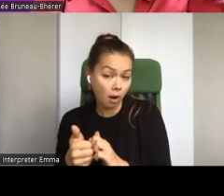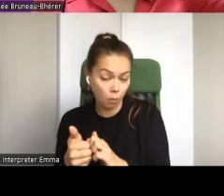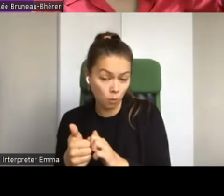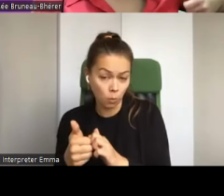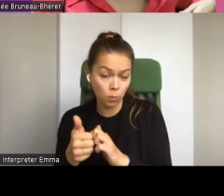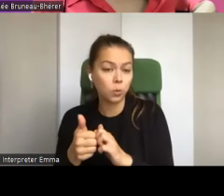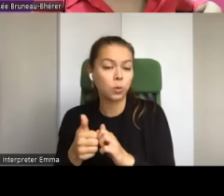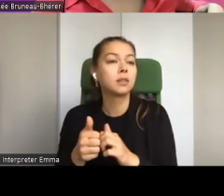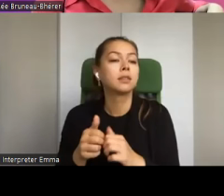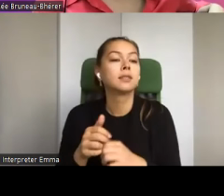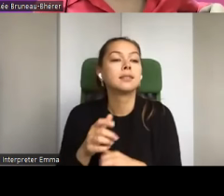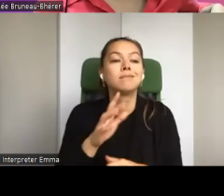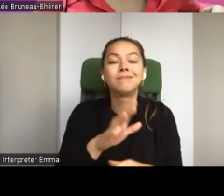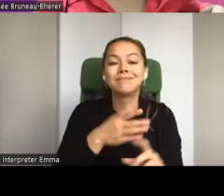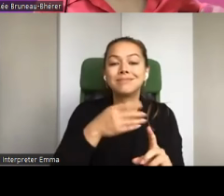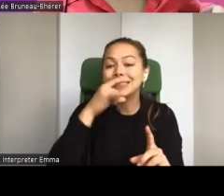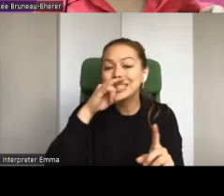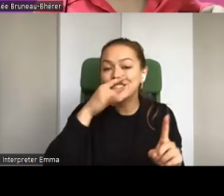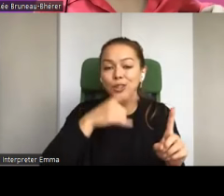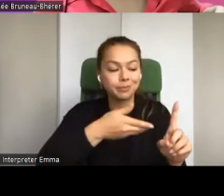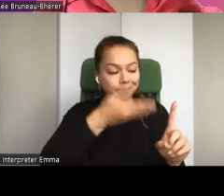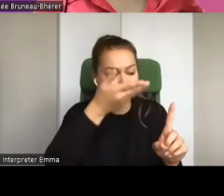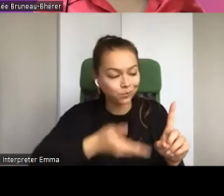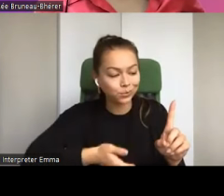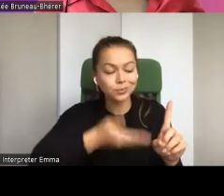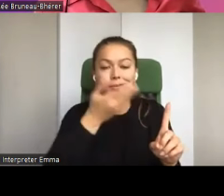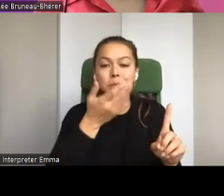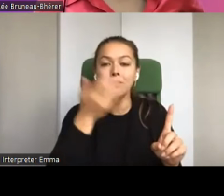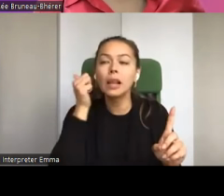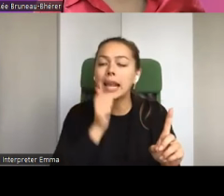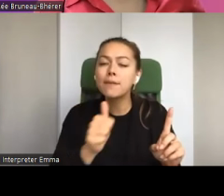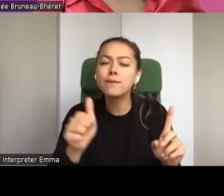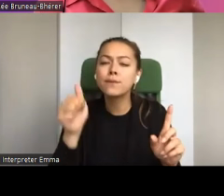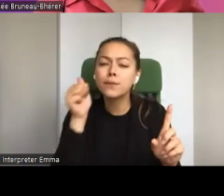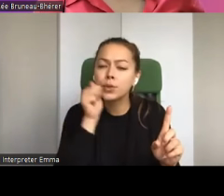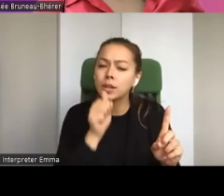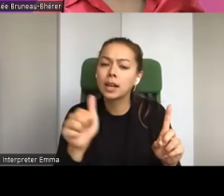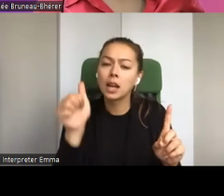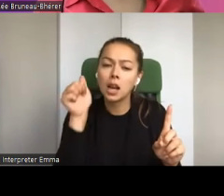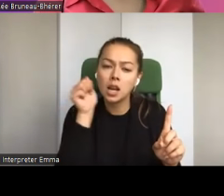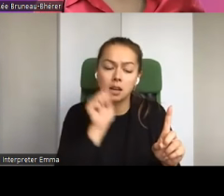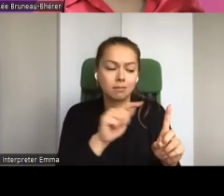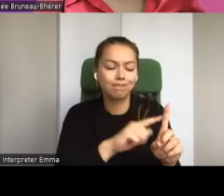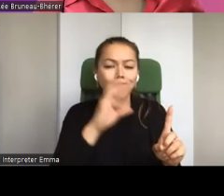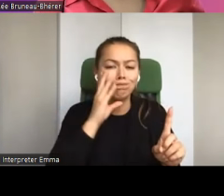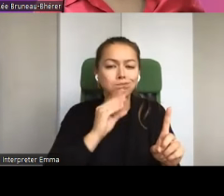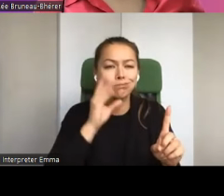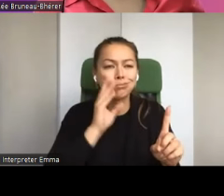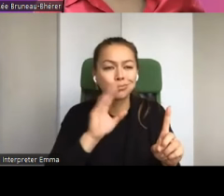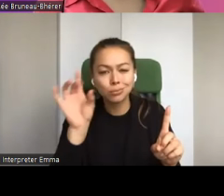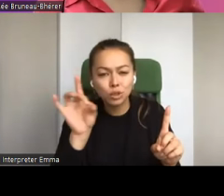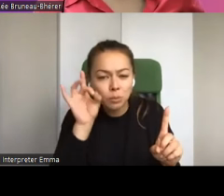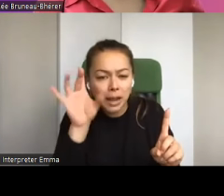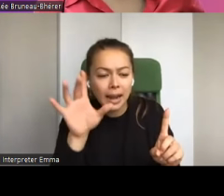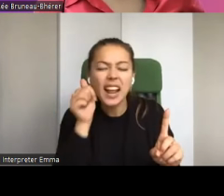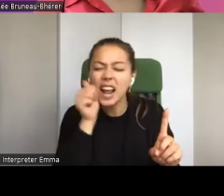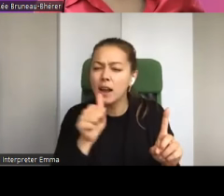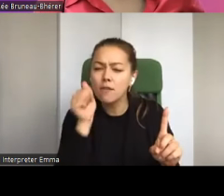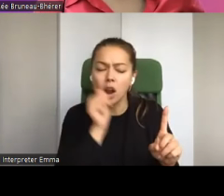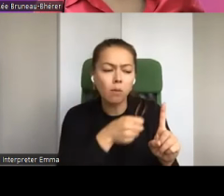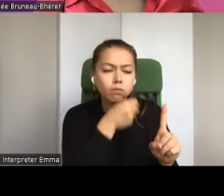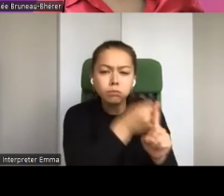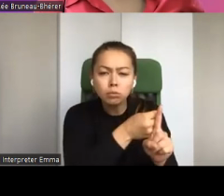every day might have experience a traumatic event. So the child is always on the lookout,